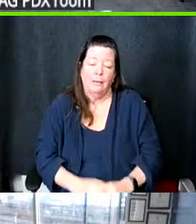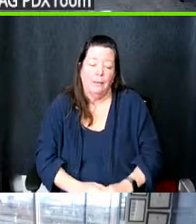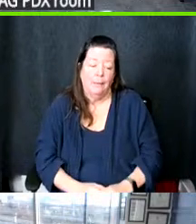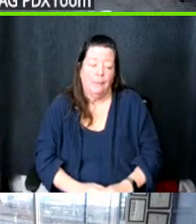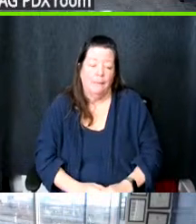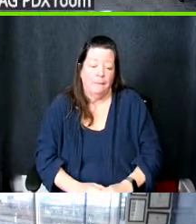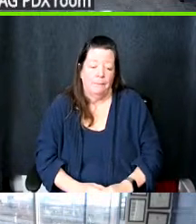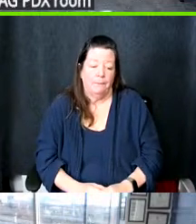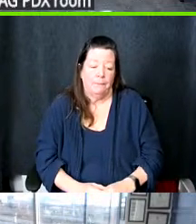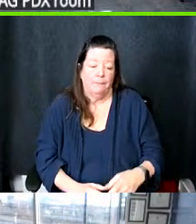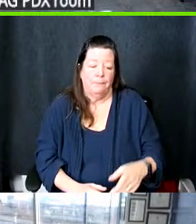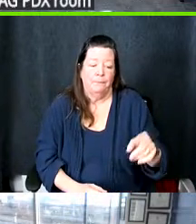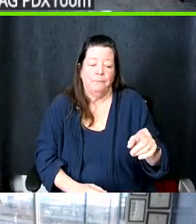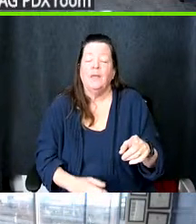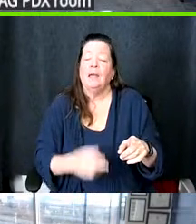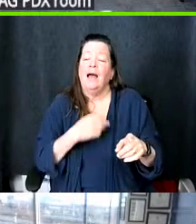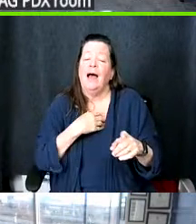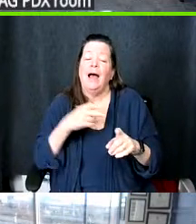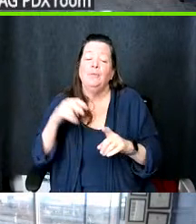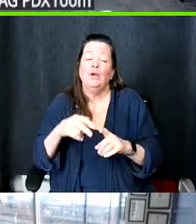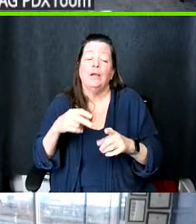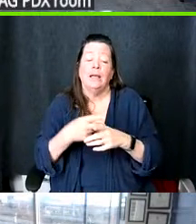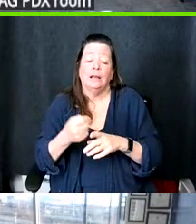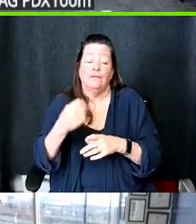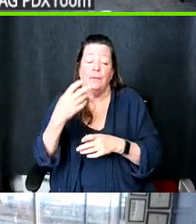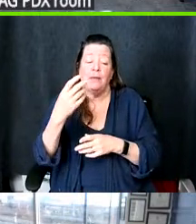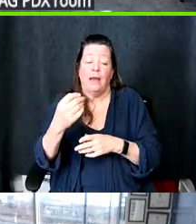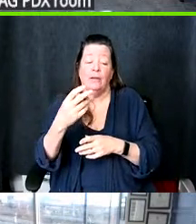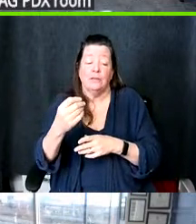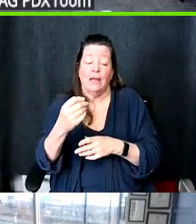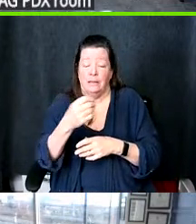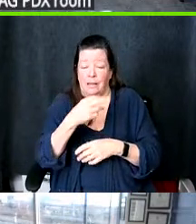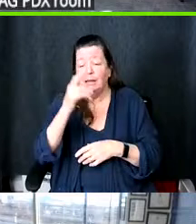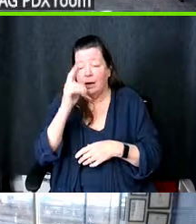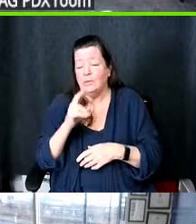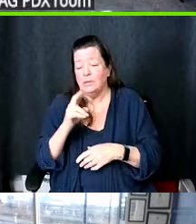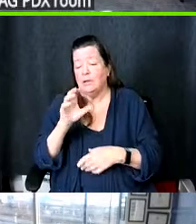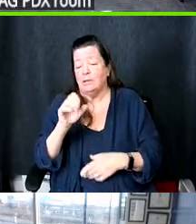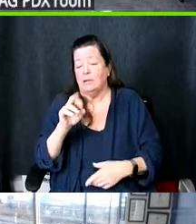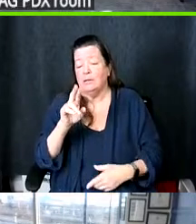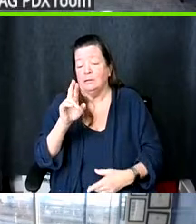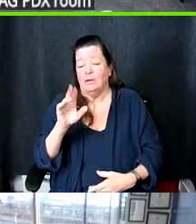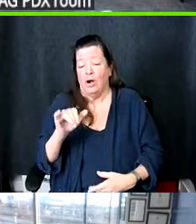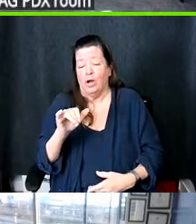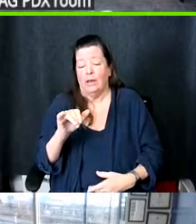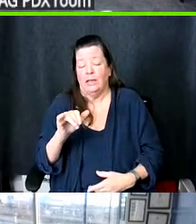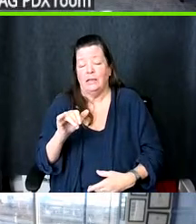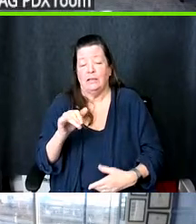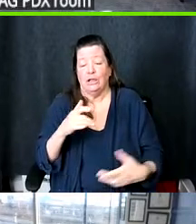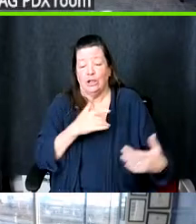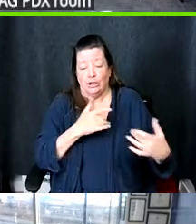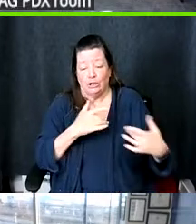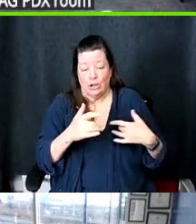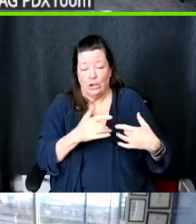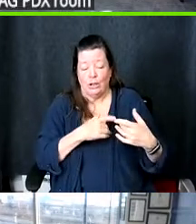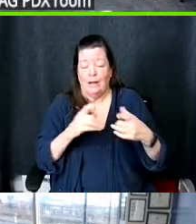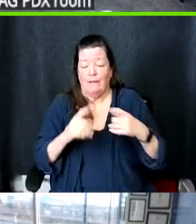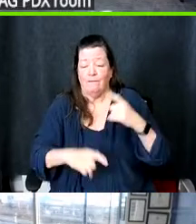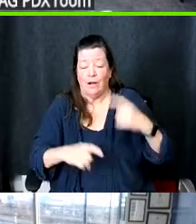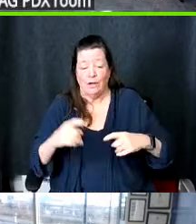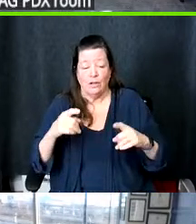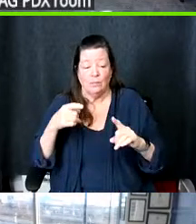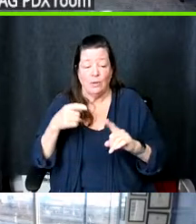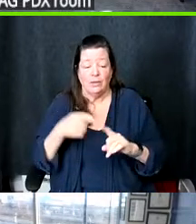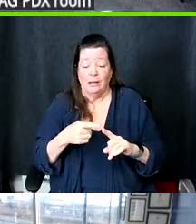Yeah, I'm looking at it from the outside, and I respect Carly, Ryan's, concerns, Mary Ann's points. But from the